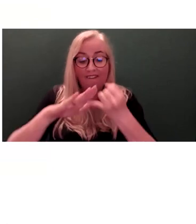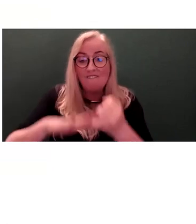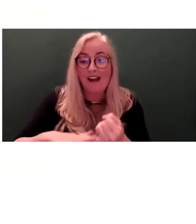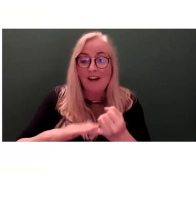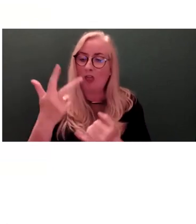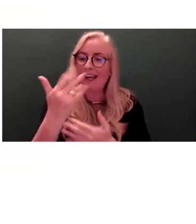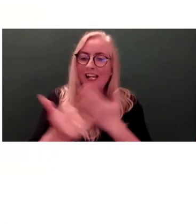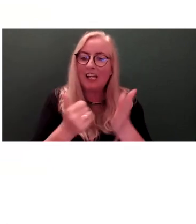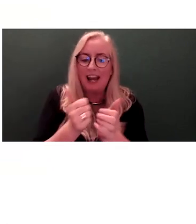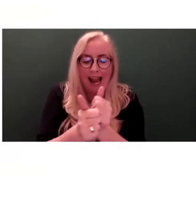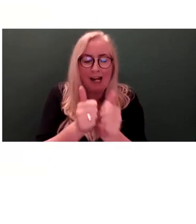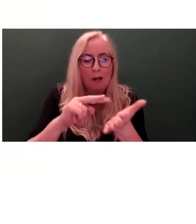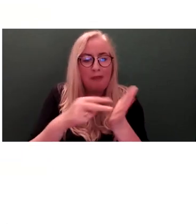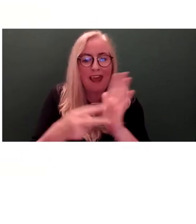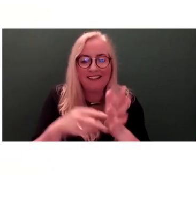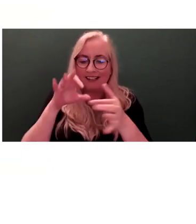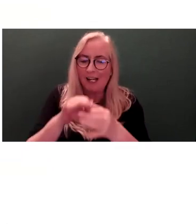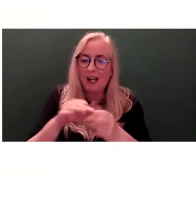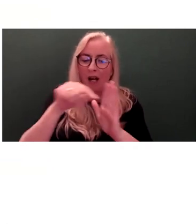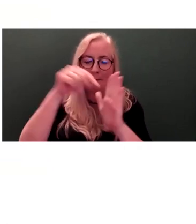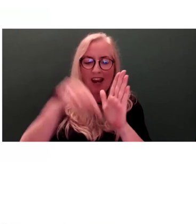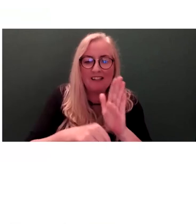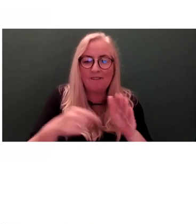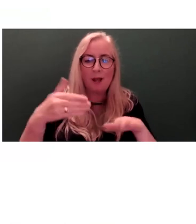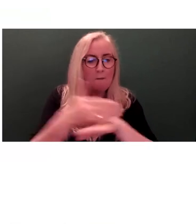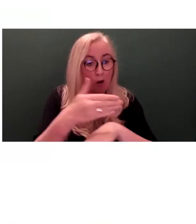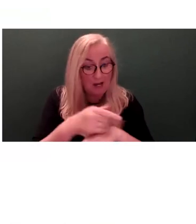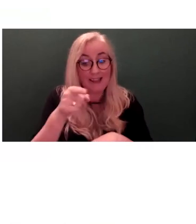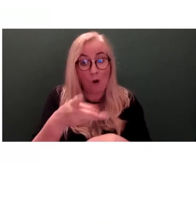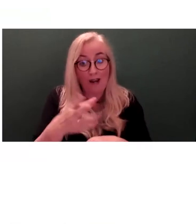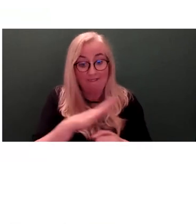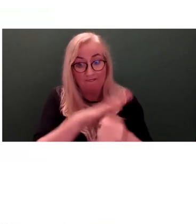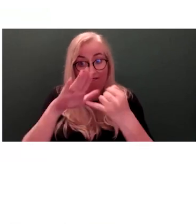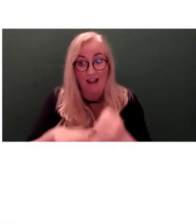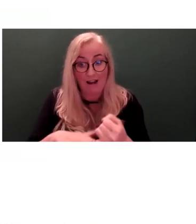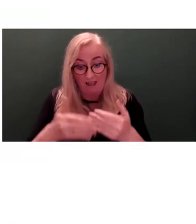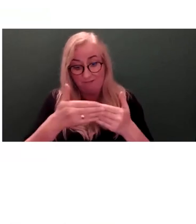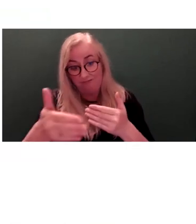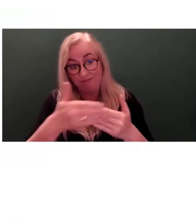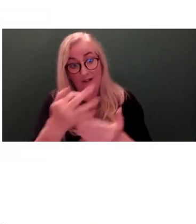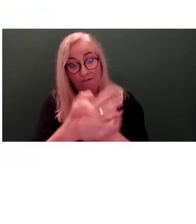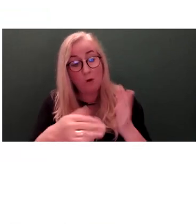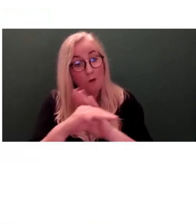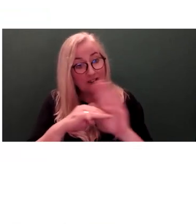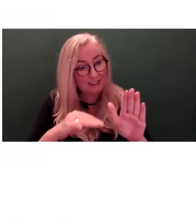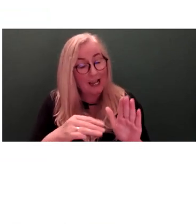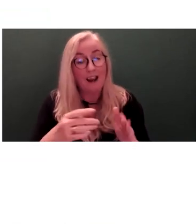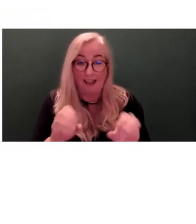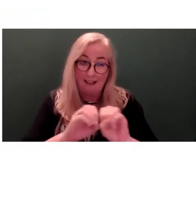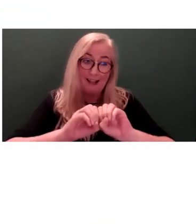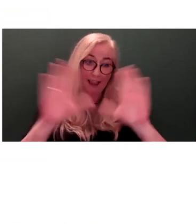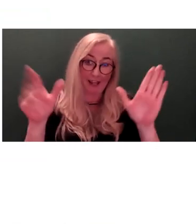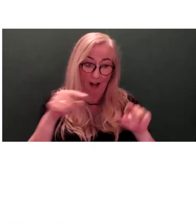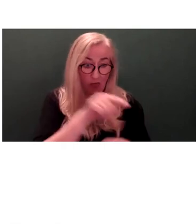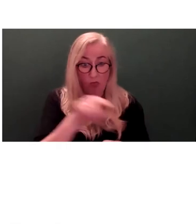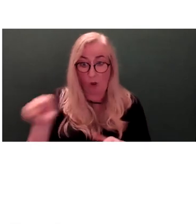plan under the Comprehensive Employment Strategy will be developed and finalised over the coming months. And I think it's very obvious that these